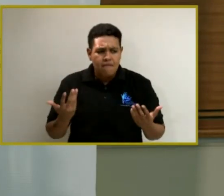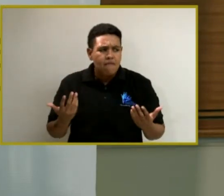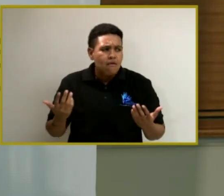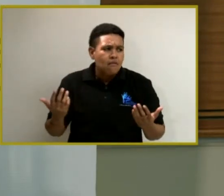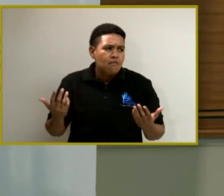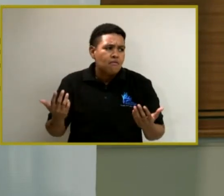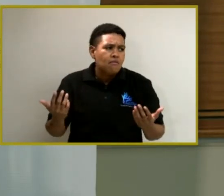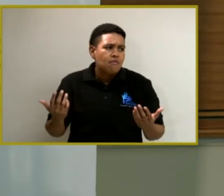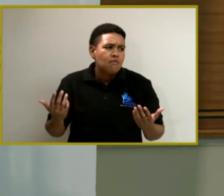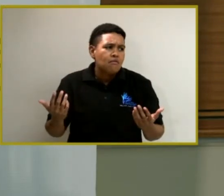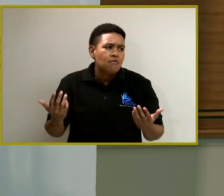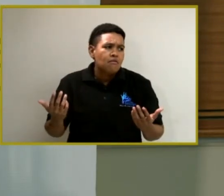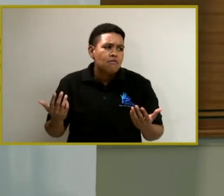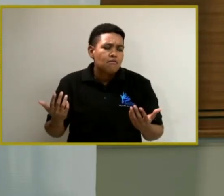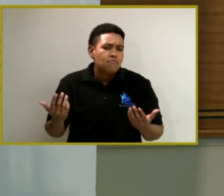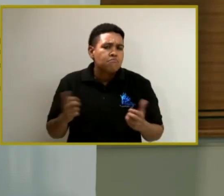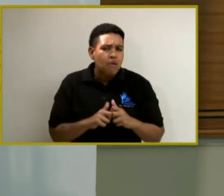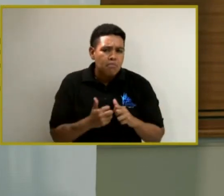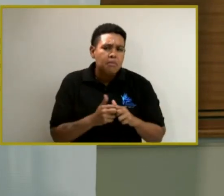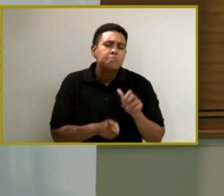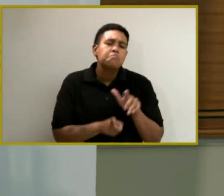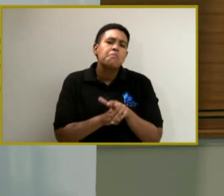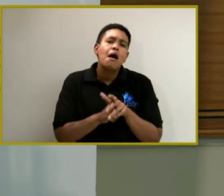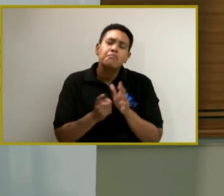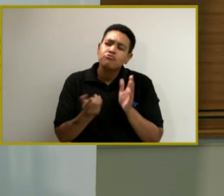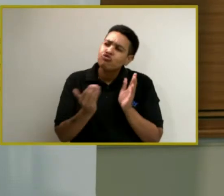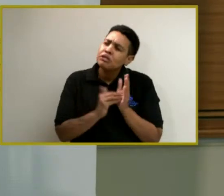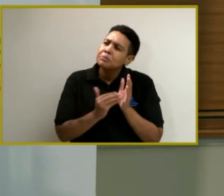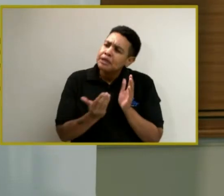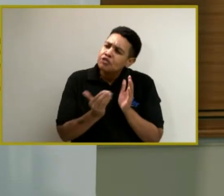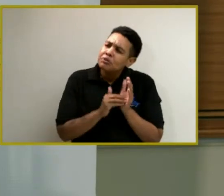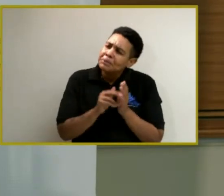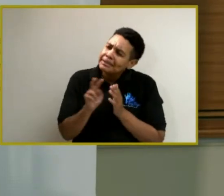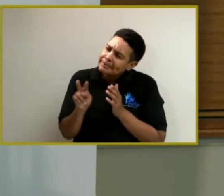are plagued by these repeated